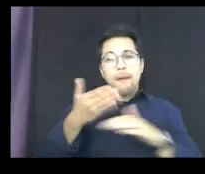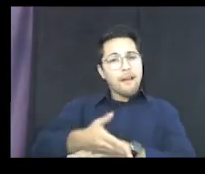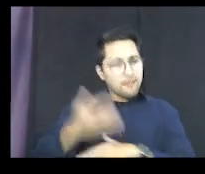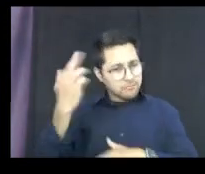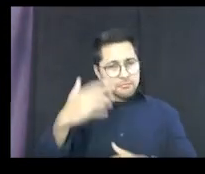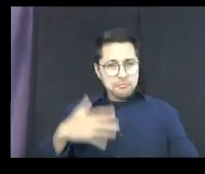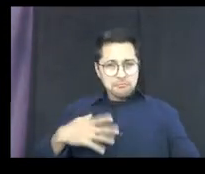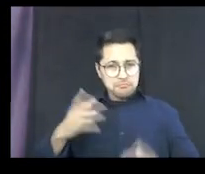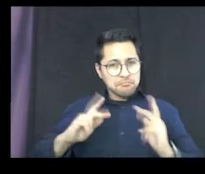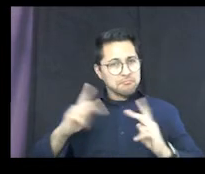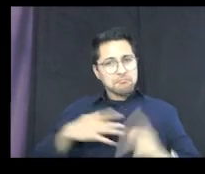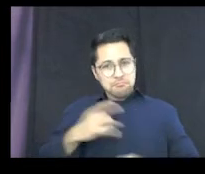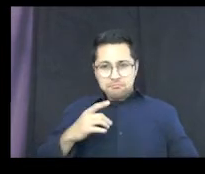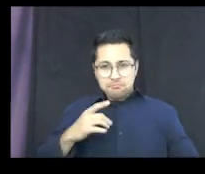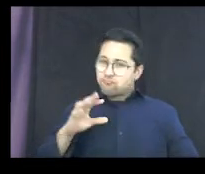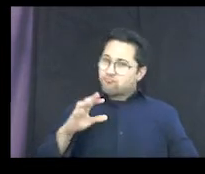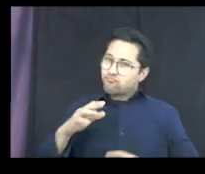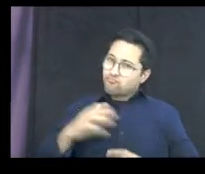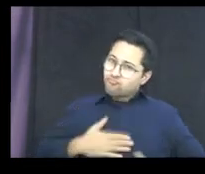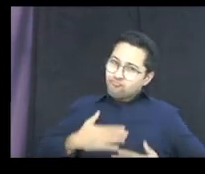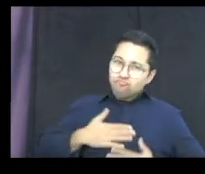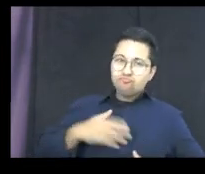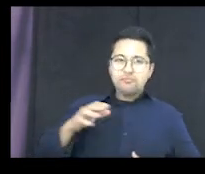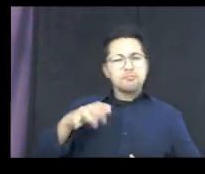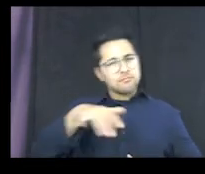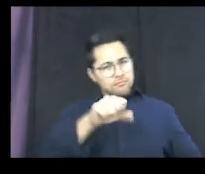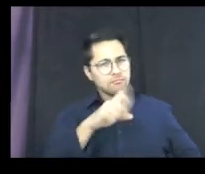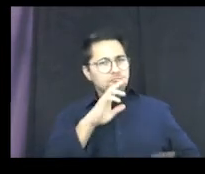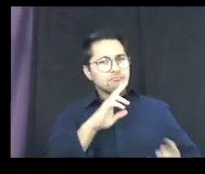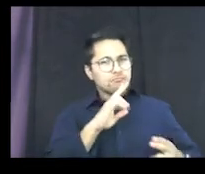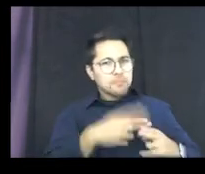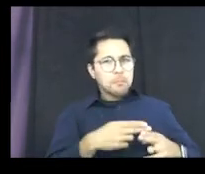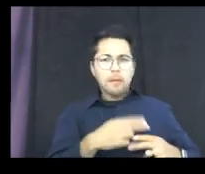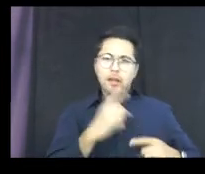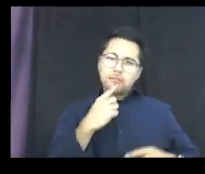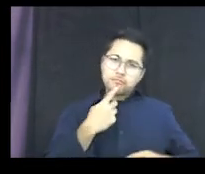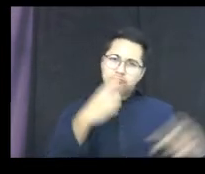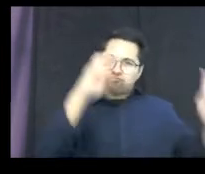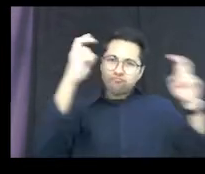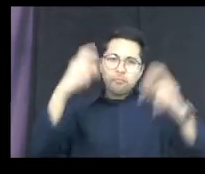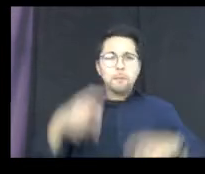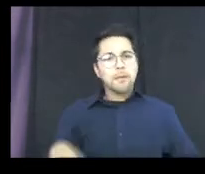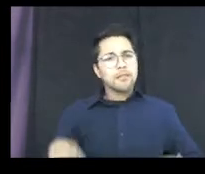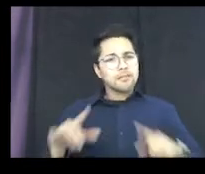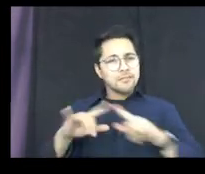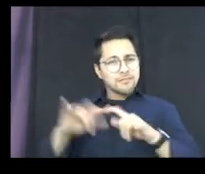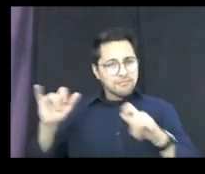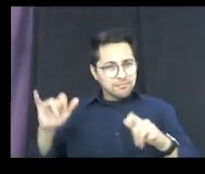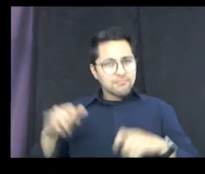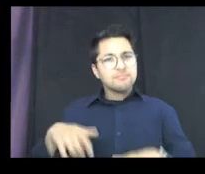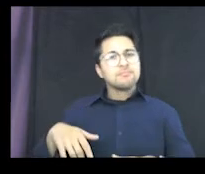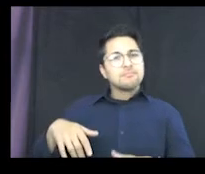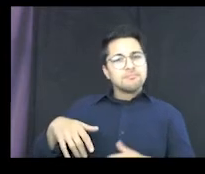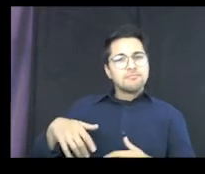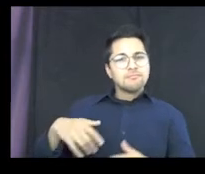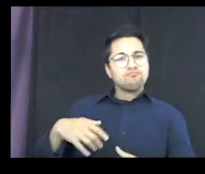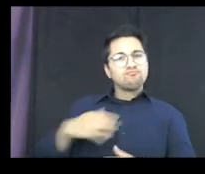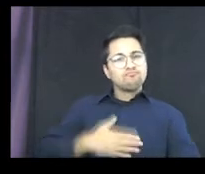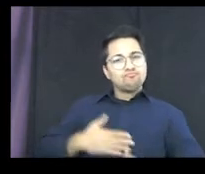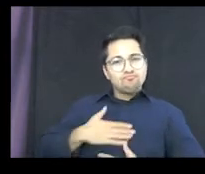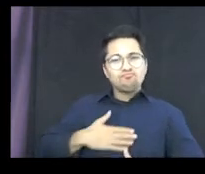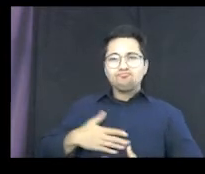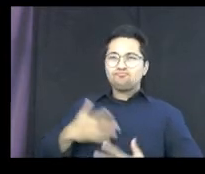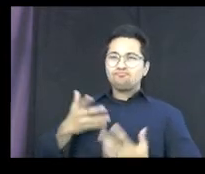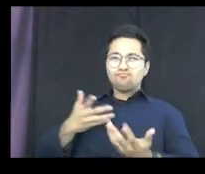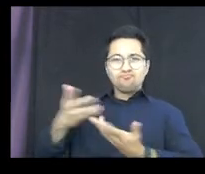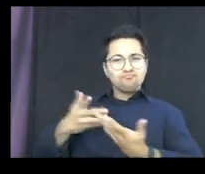fun. Yes, we talk about serious topics, but also at the same time, we like to enjoy